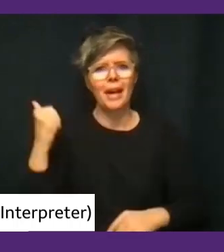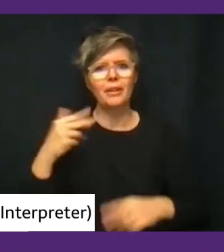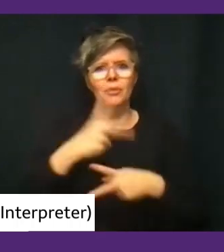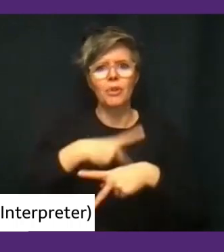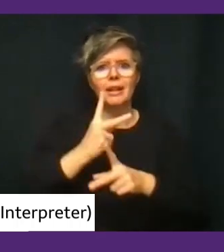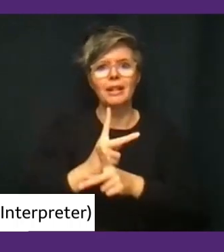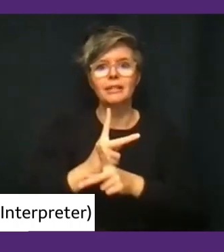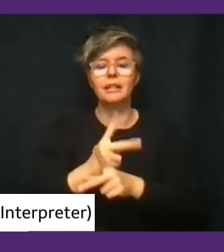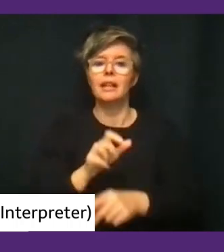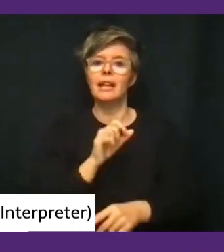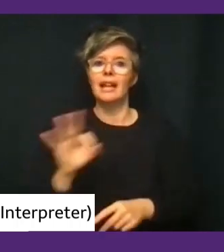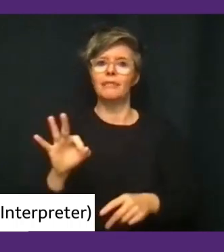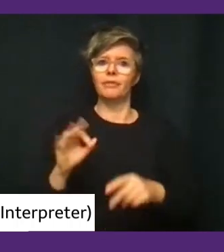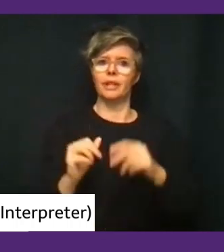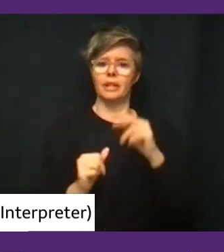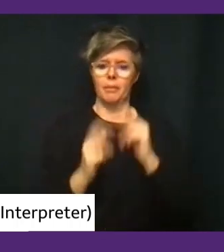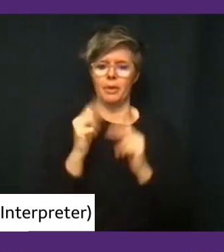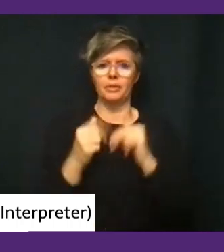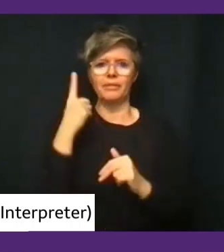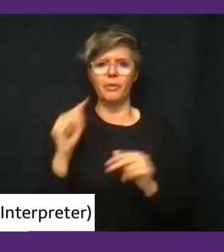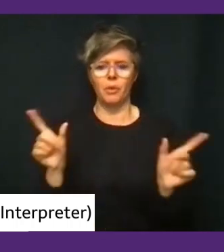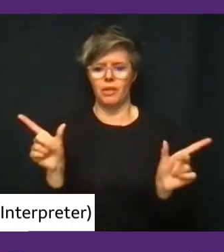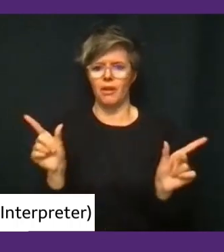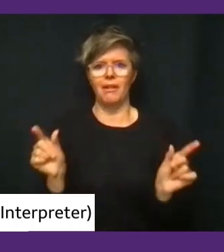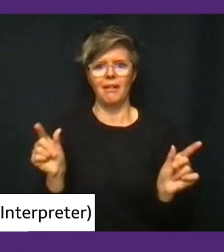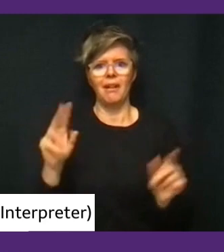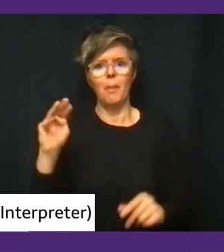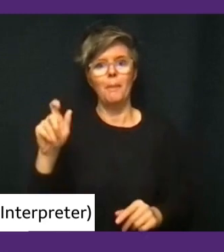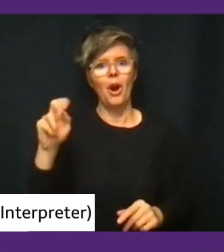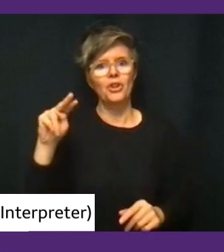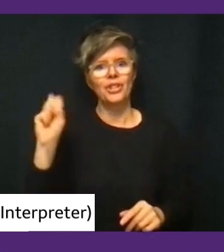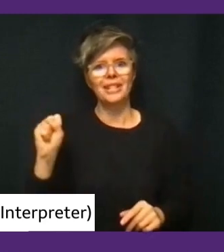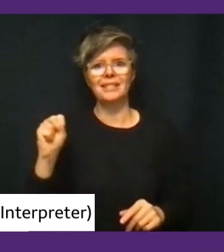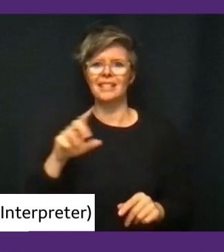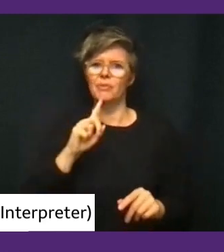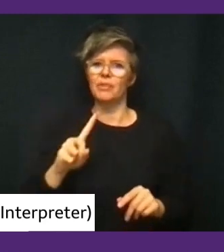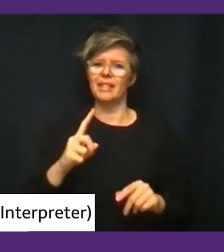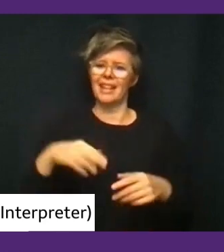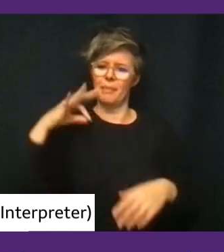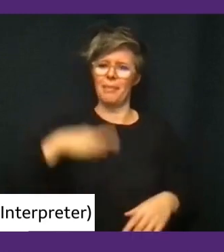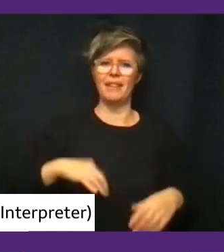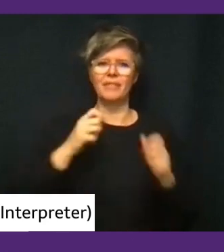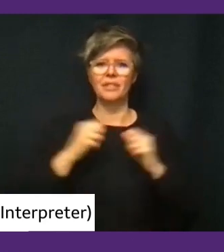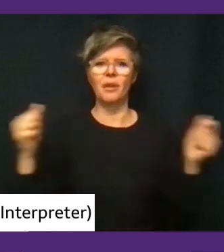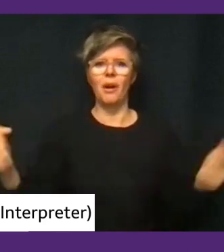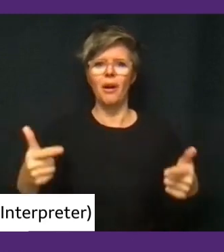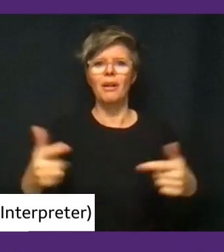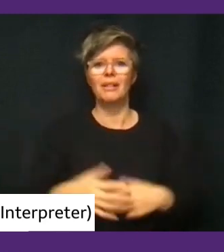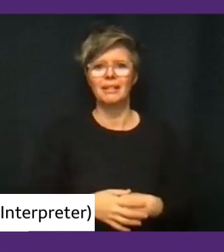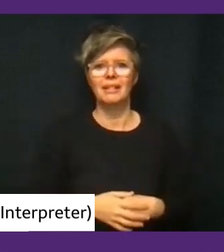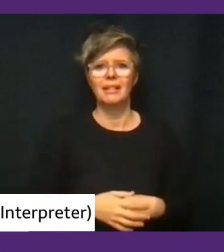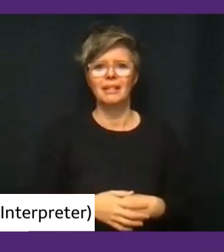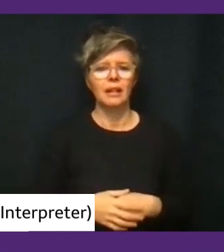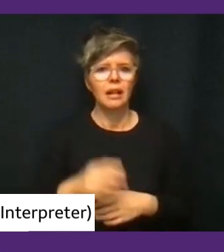it helps everyone. And to give a quick example of this on something which kind of gets to your question, not necessarily of sectors, but I think